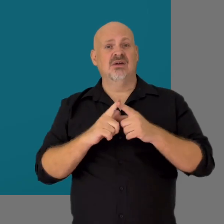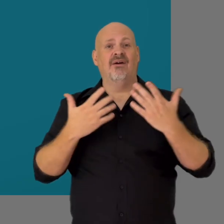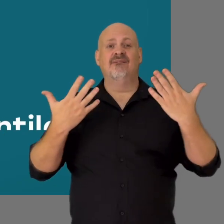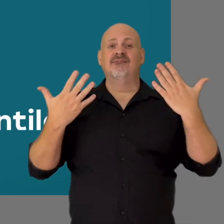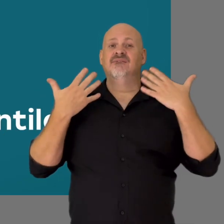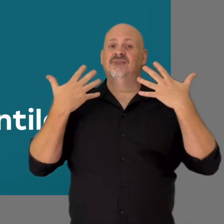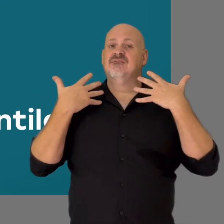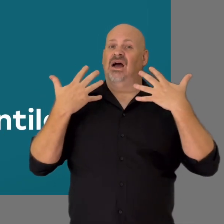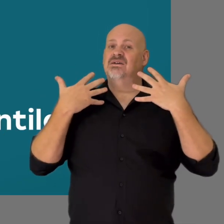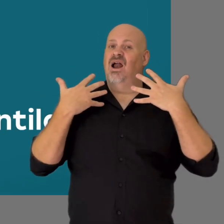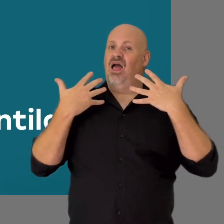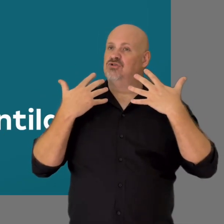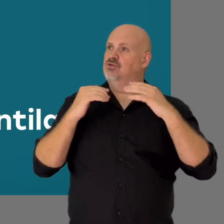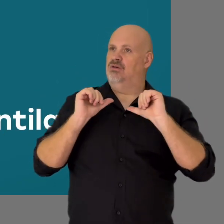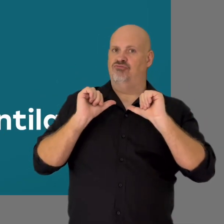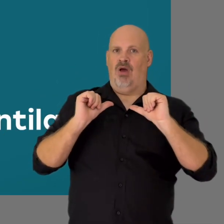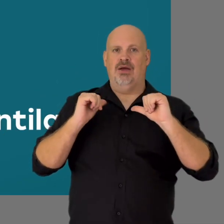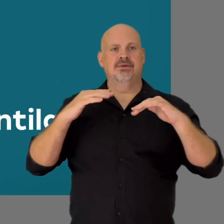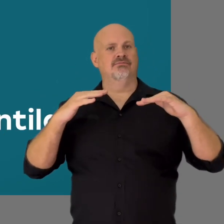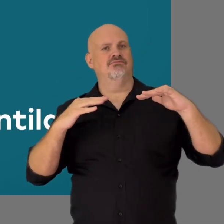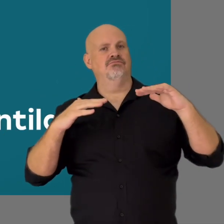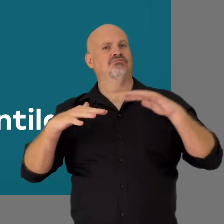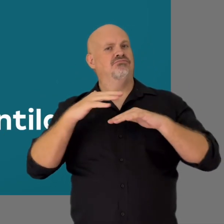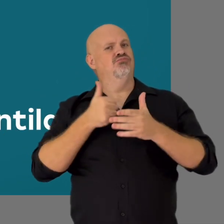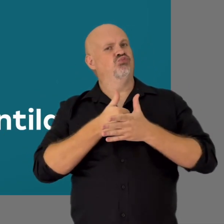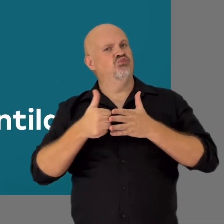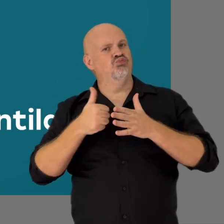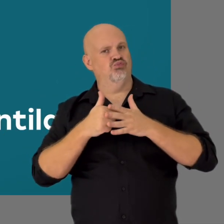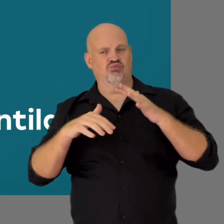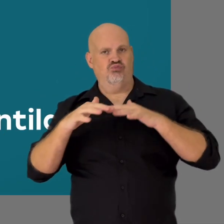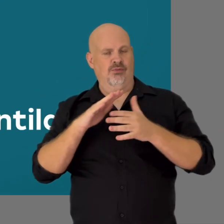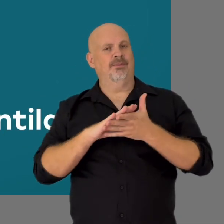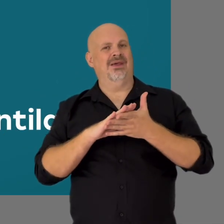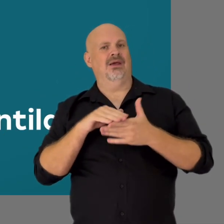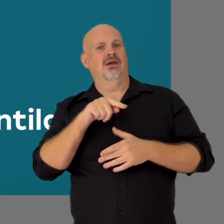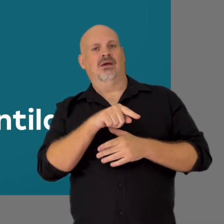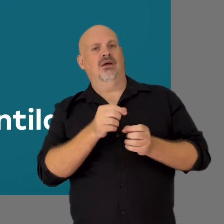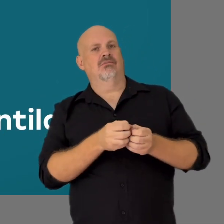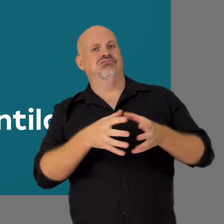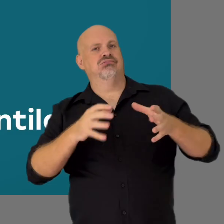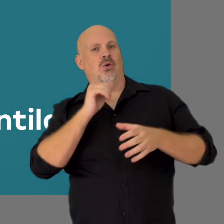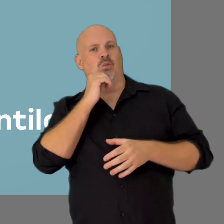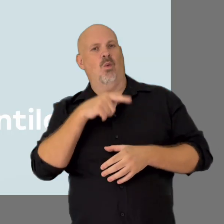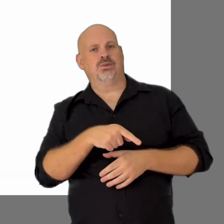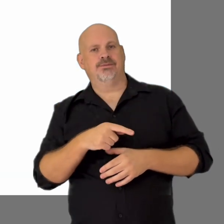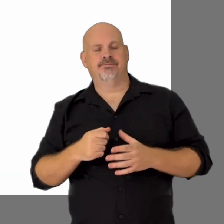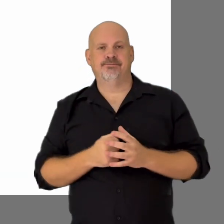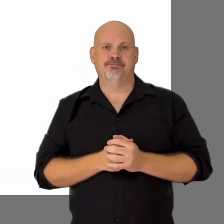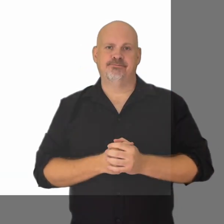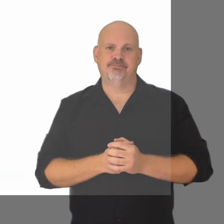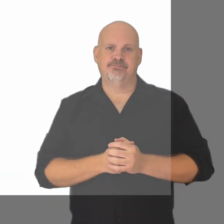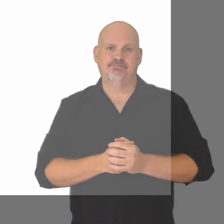spaces, and prioritizing sufficient and consistent ventilation to keep homes mould-free.